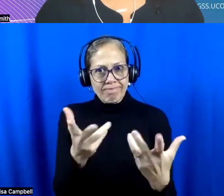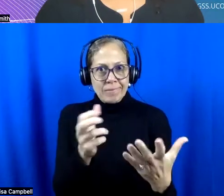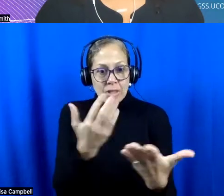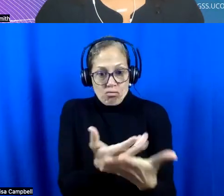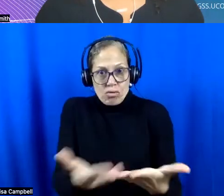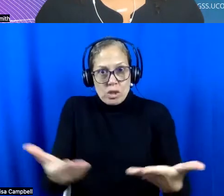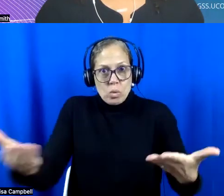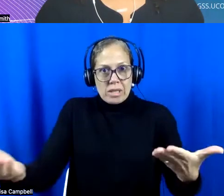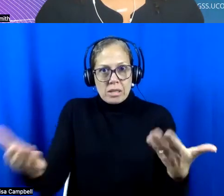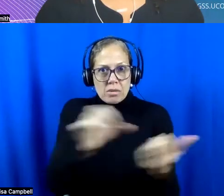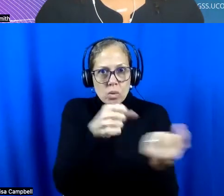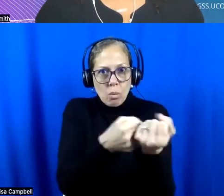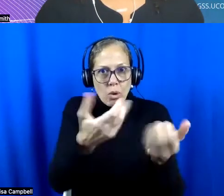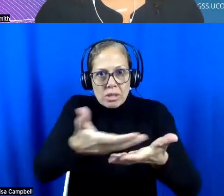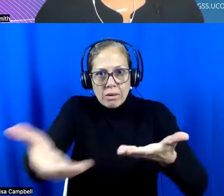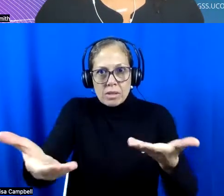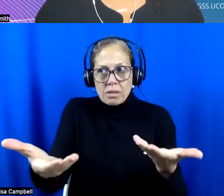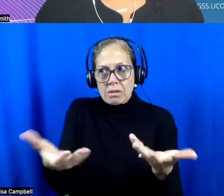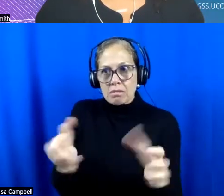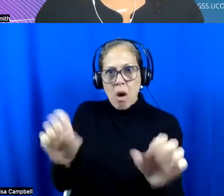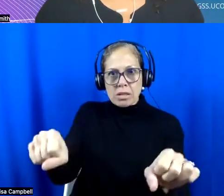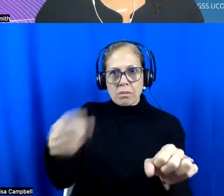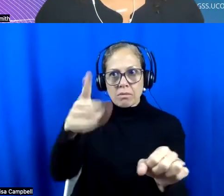resources and support services a possibility,